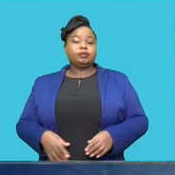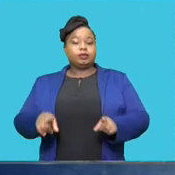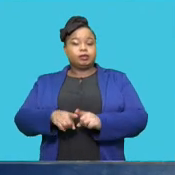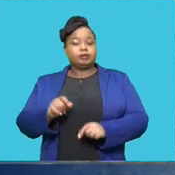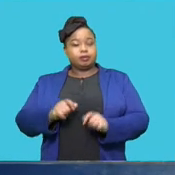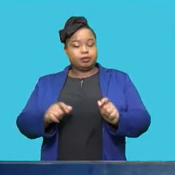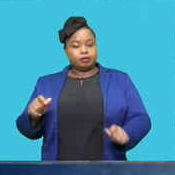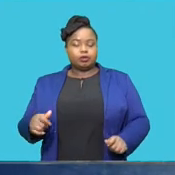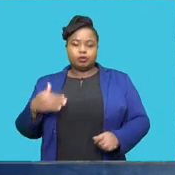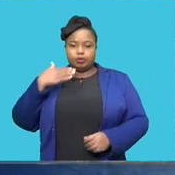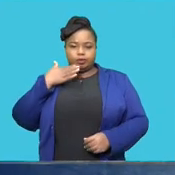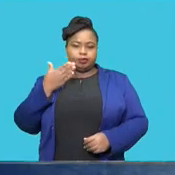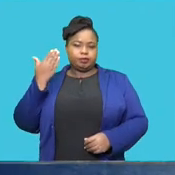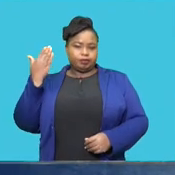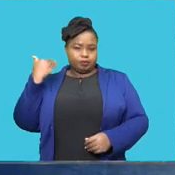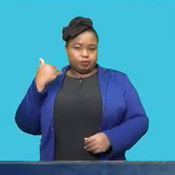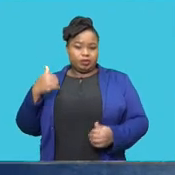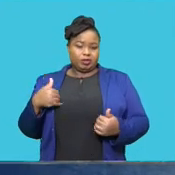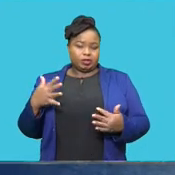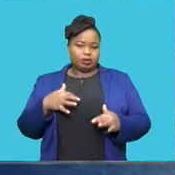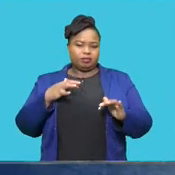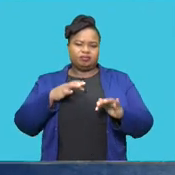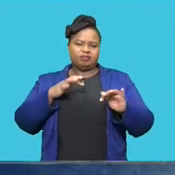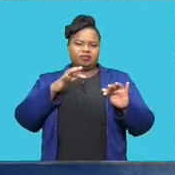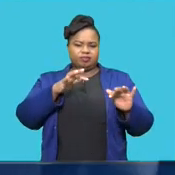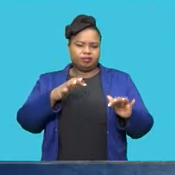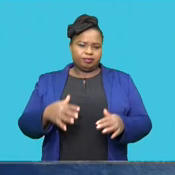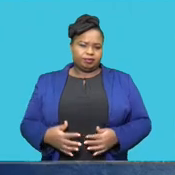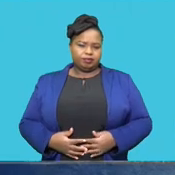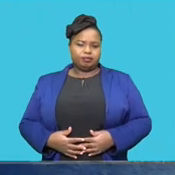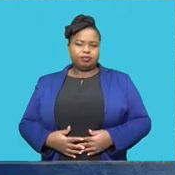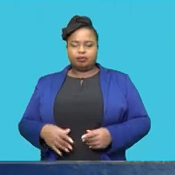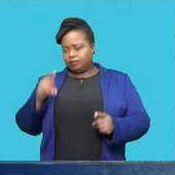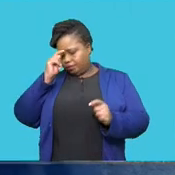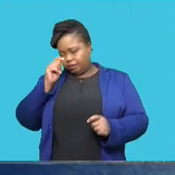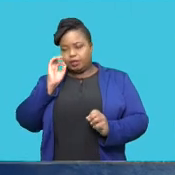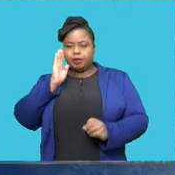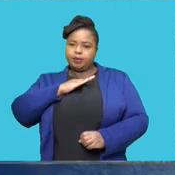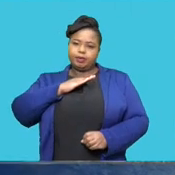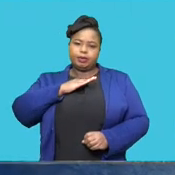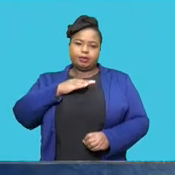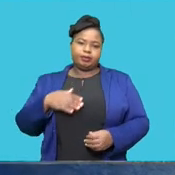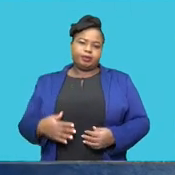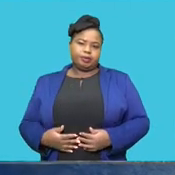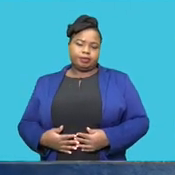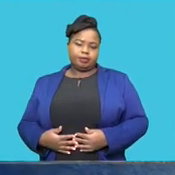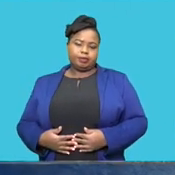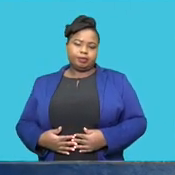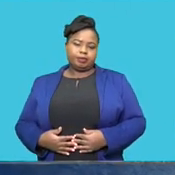the foundation of this uprising are not recognized or are less